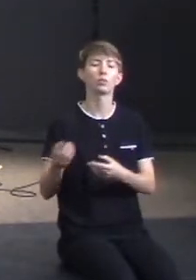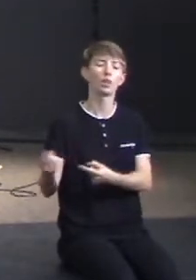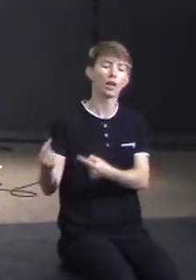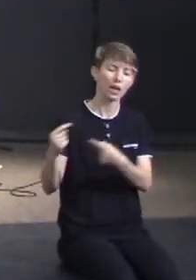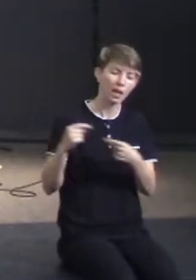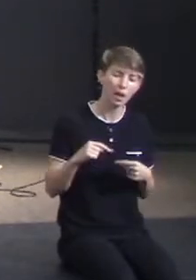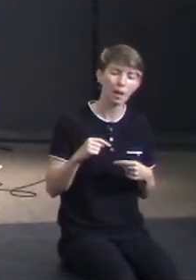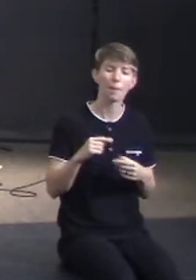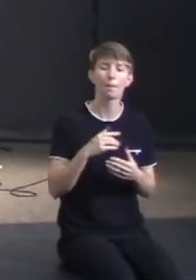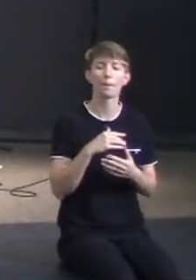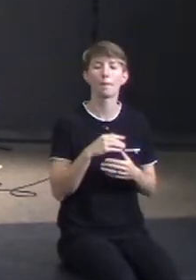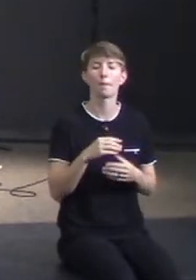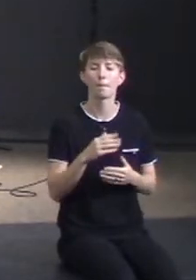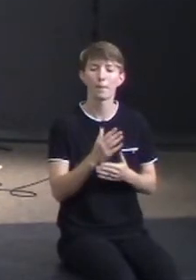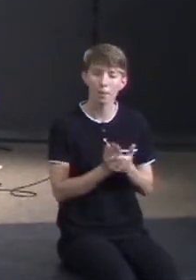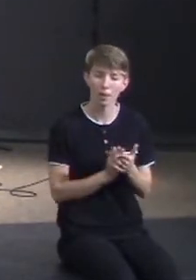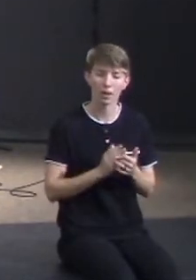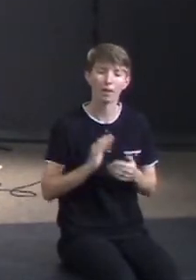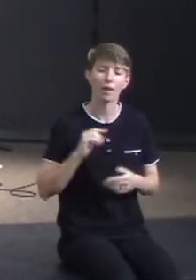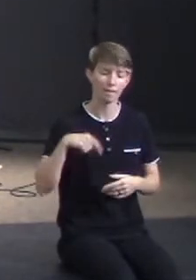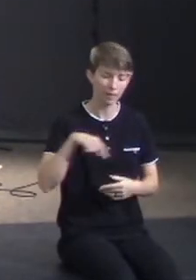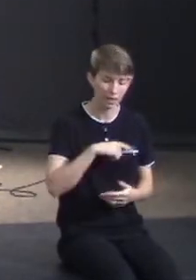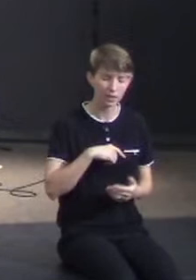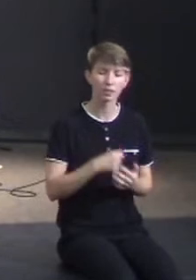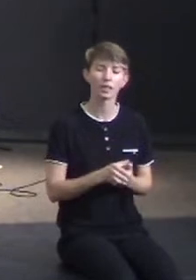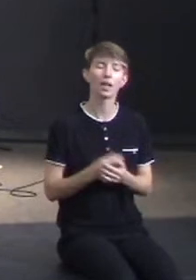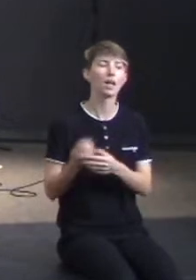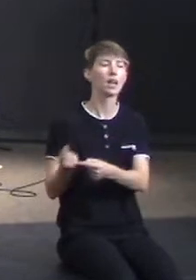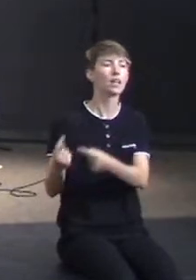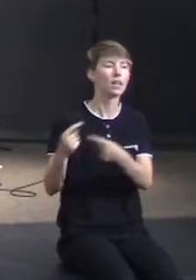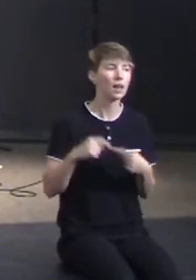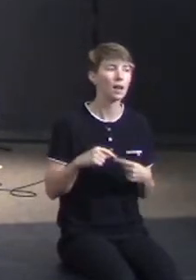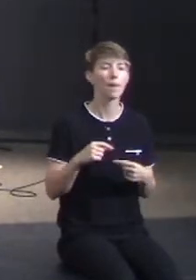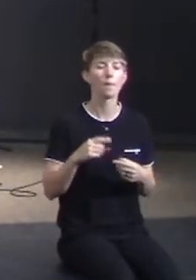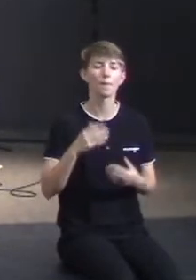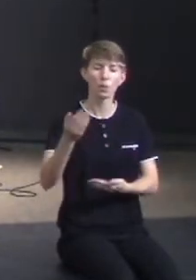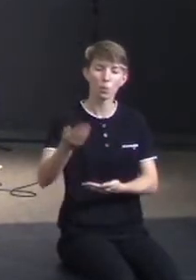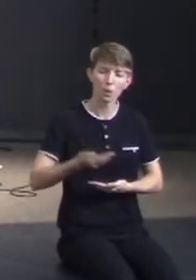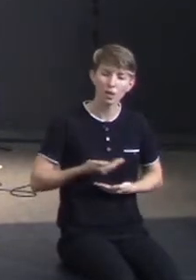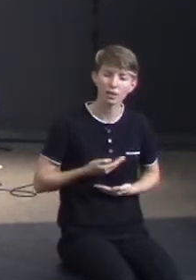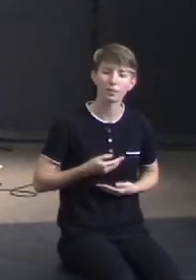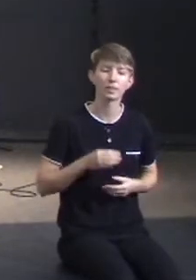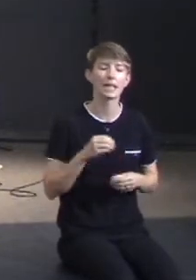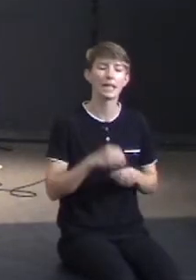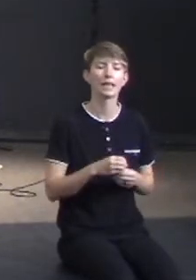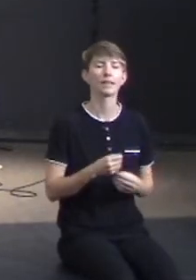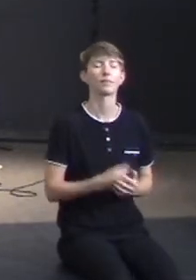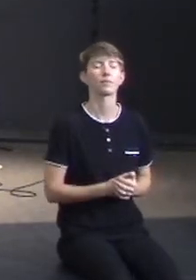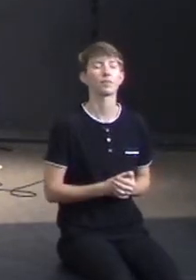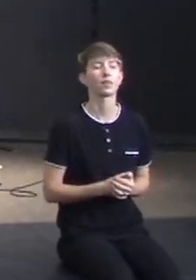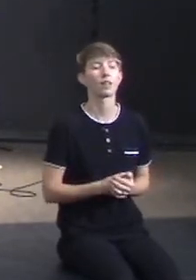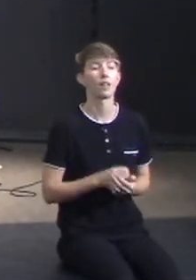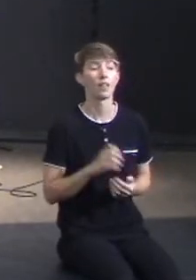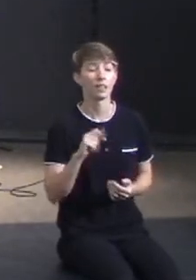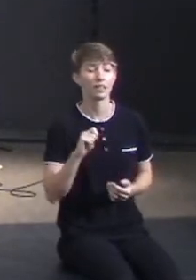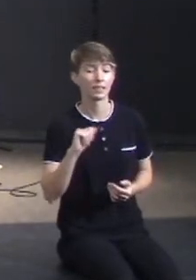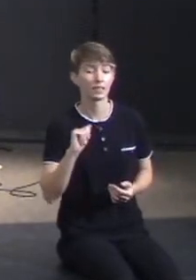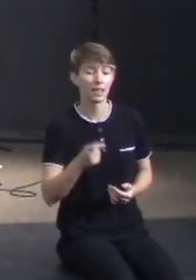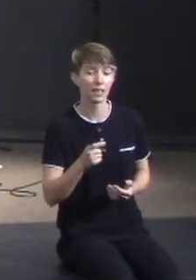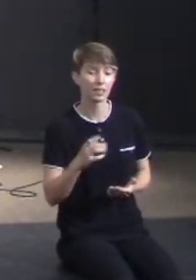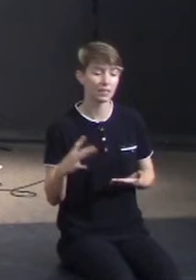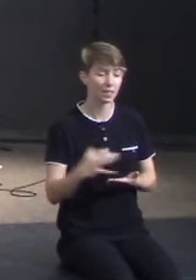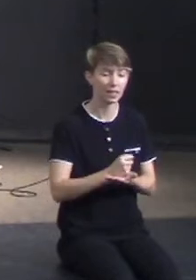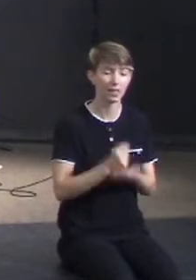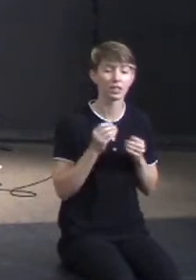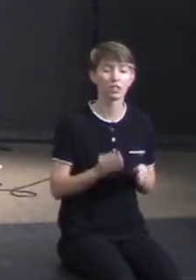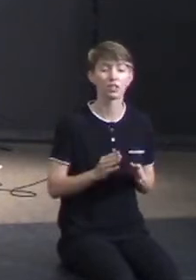part of us. Come be welcomed in. So the tax collectors are there because they weren't, what they